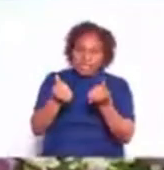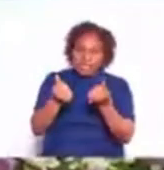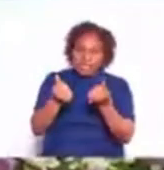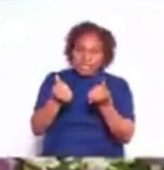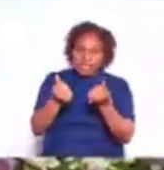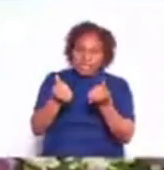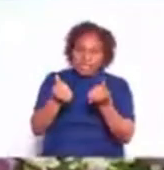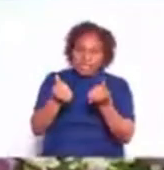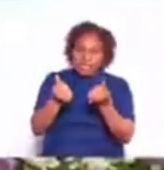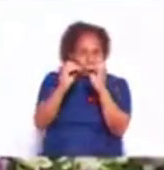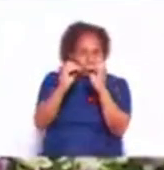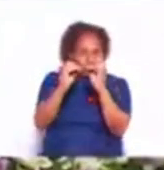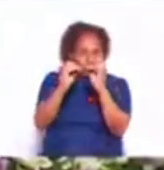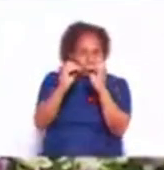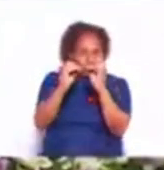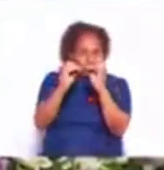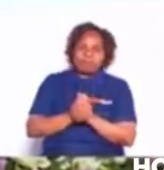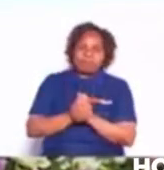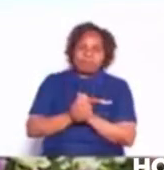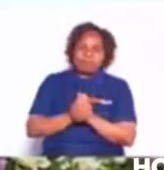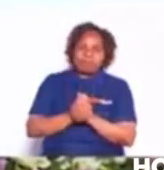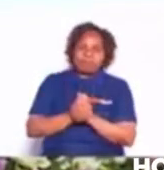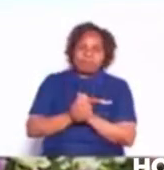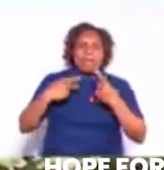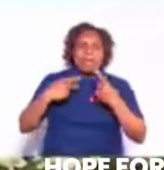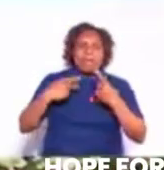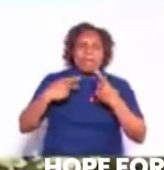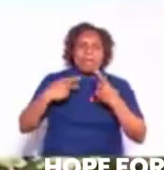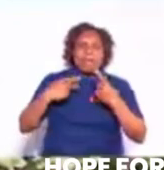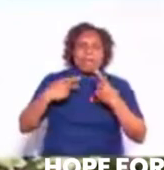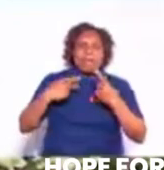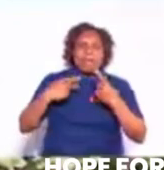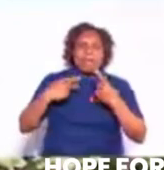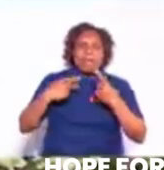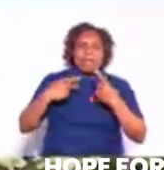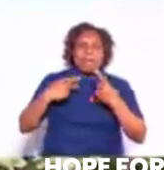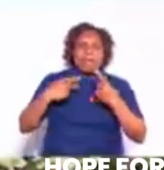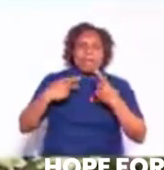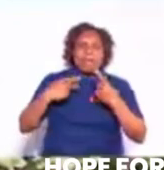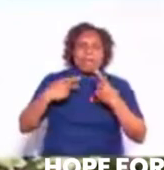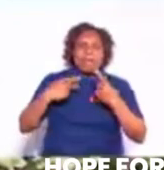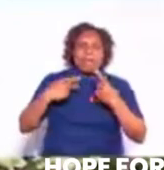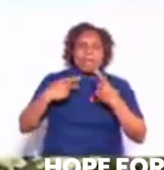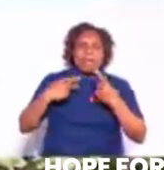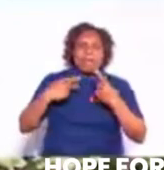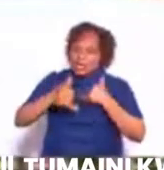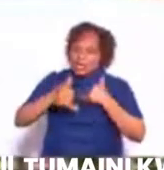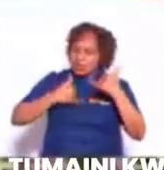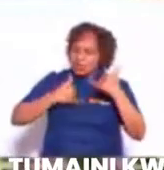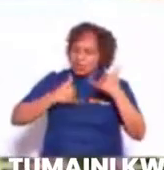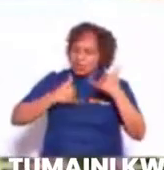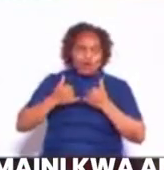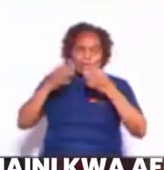all. There are people who has everything you want, but they don't enjoy marriage.